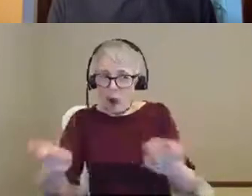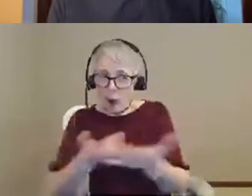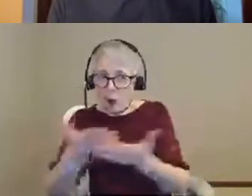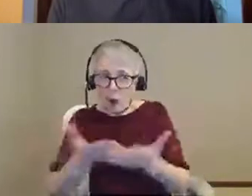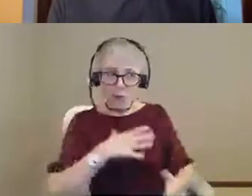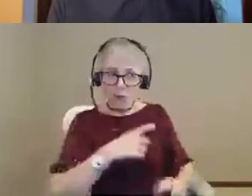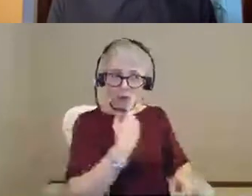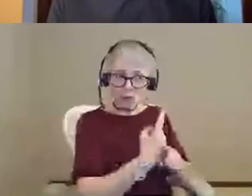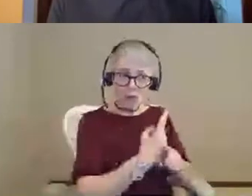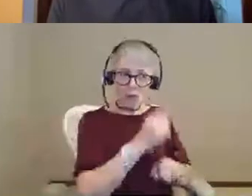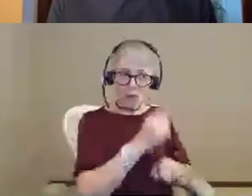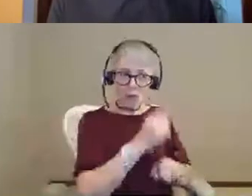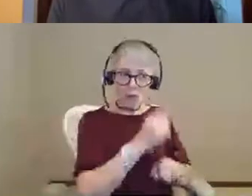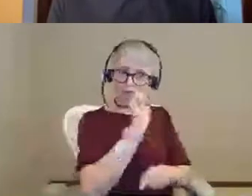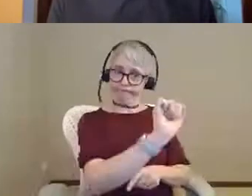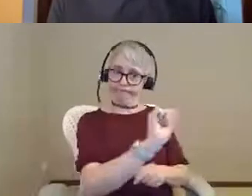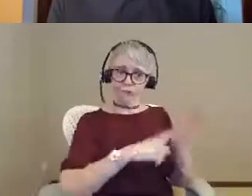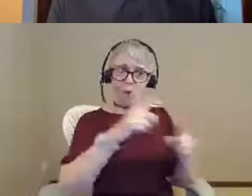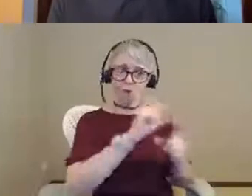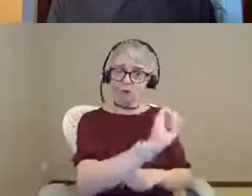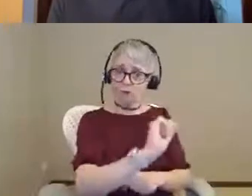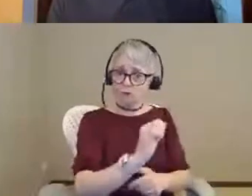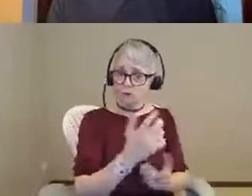any reflections on what Todd said.